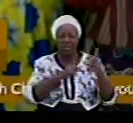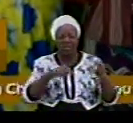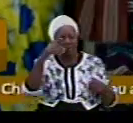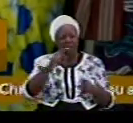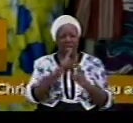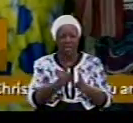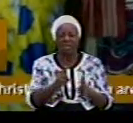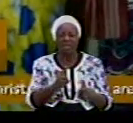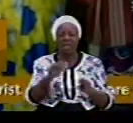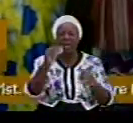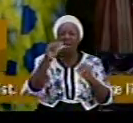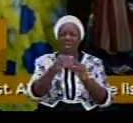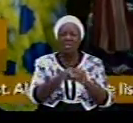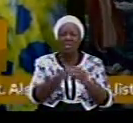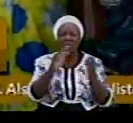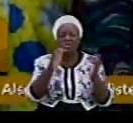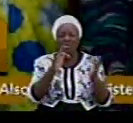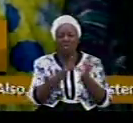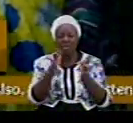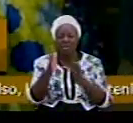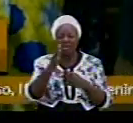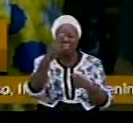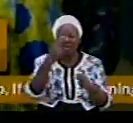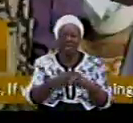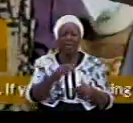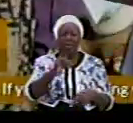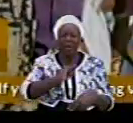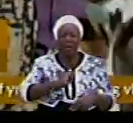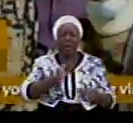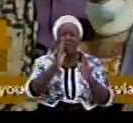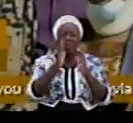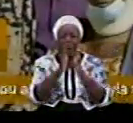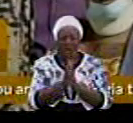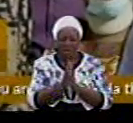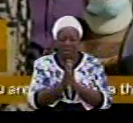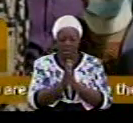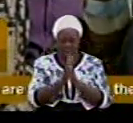In Jesus' name I pray.